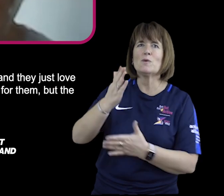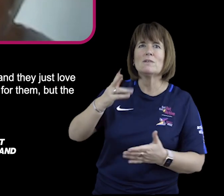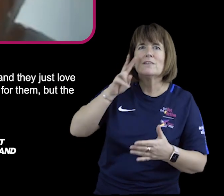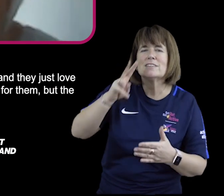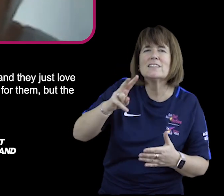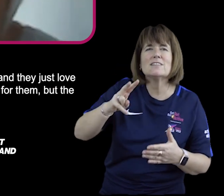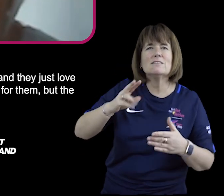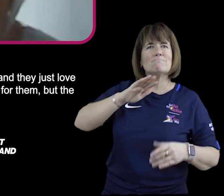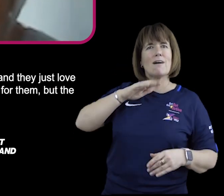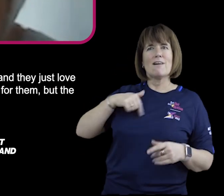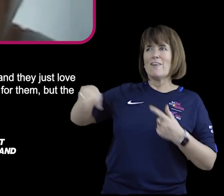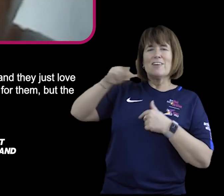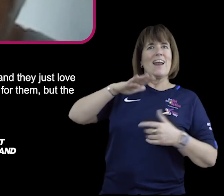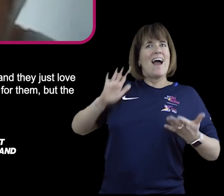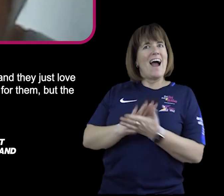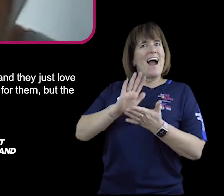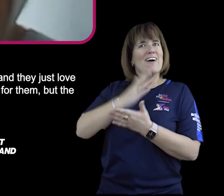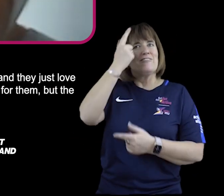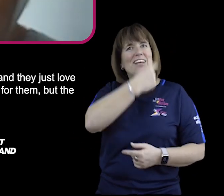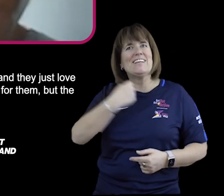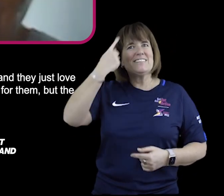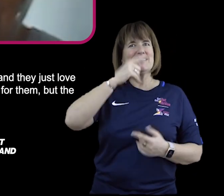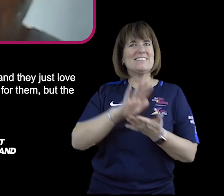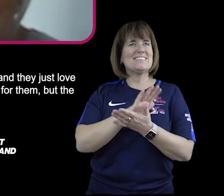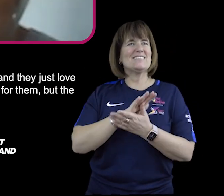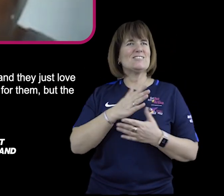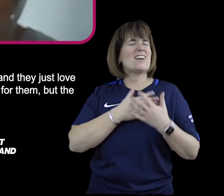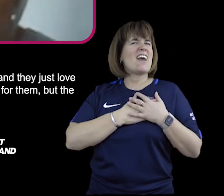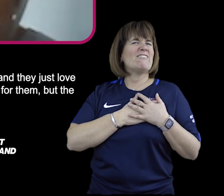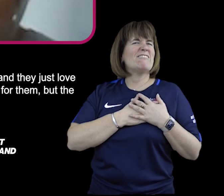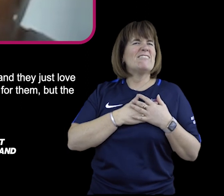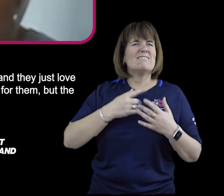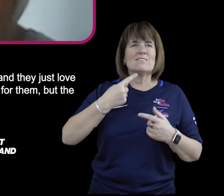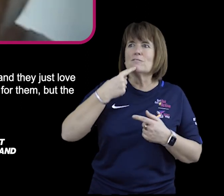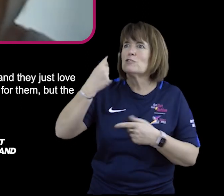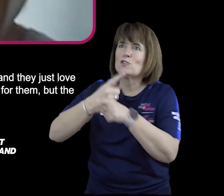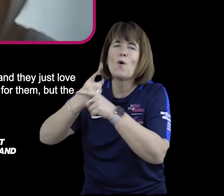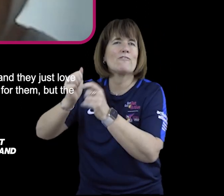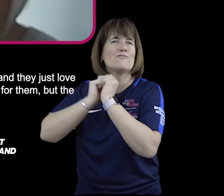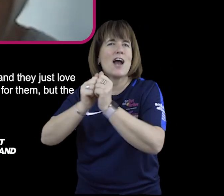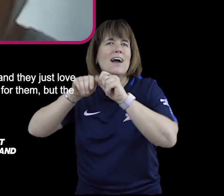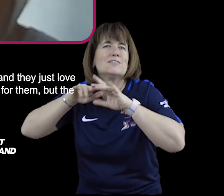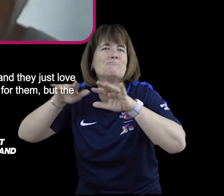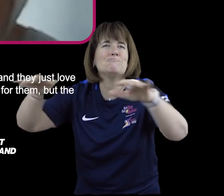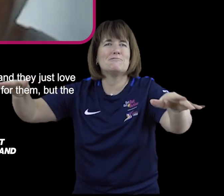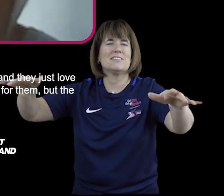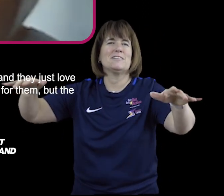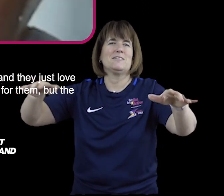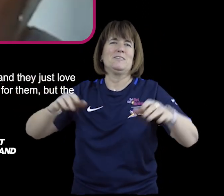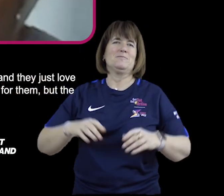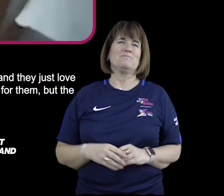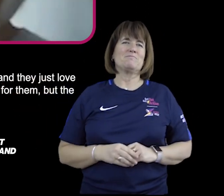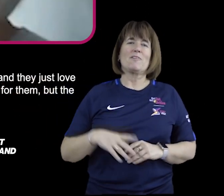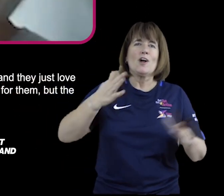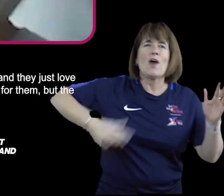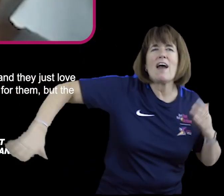the satisfaction on their faces. And they just love telling their friends about it. Not everyone wants to do it because they think it's not right for